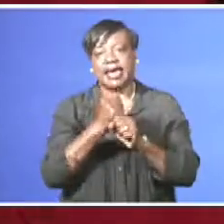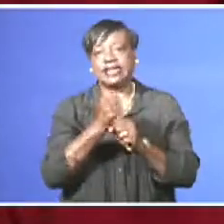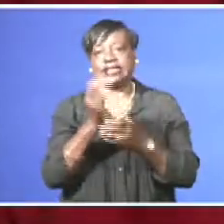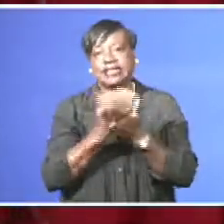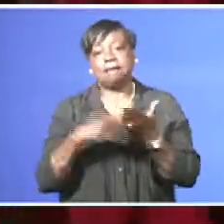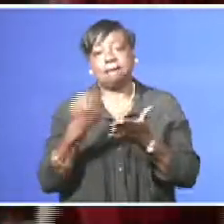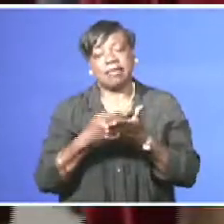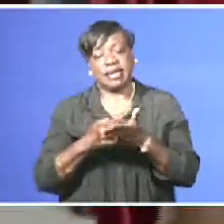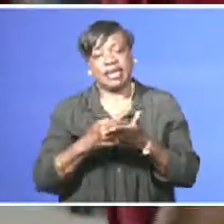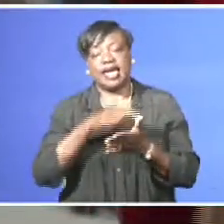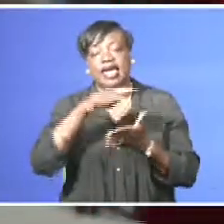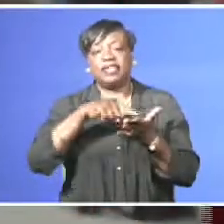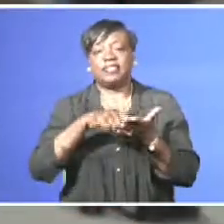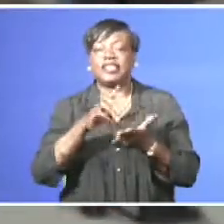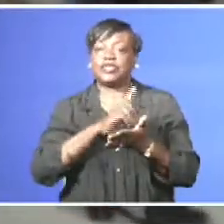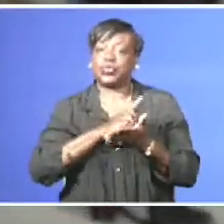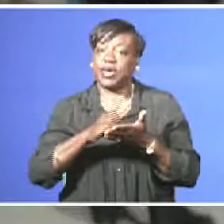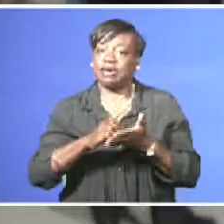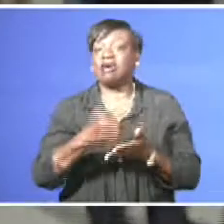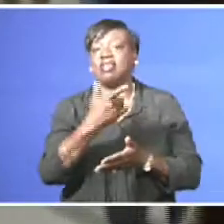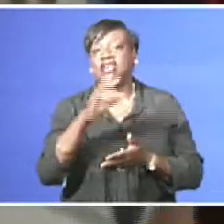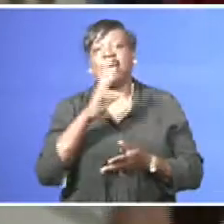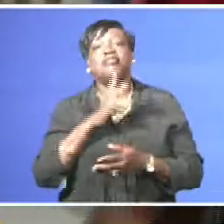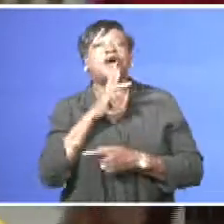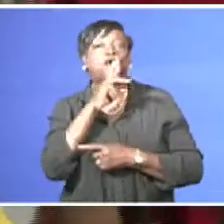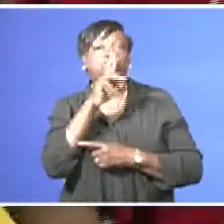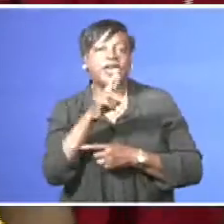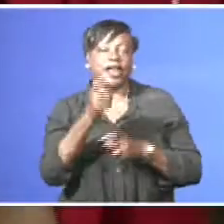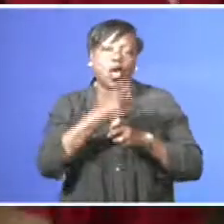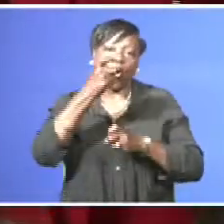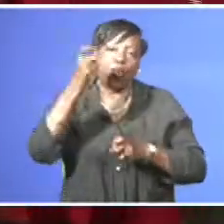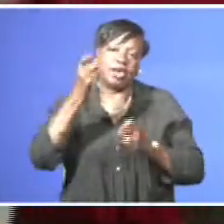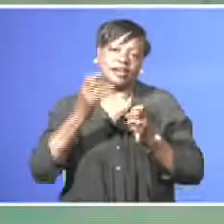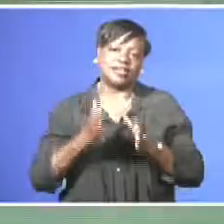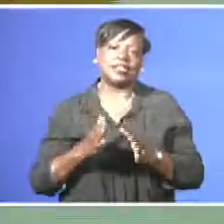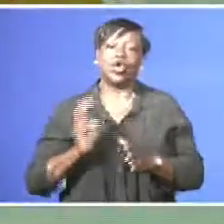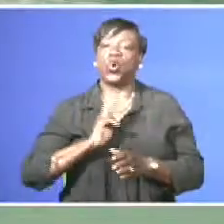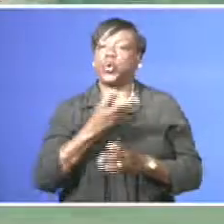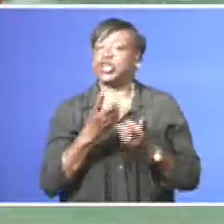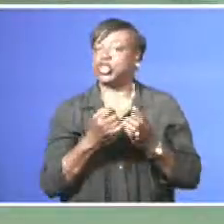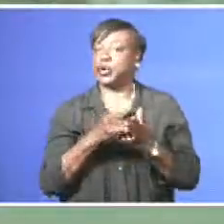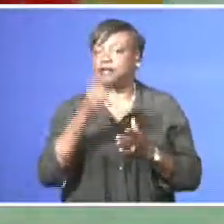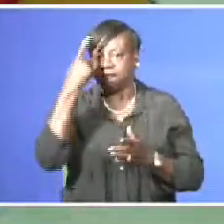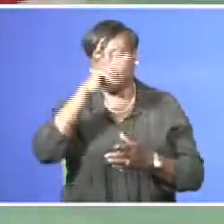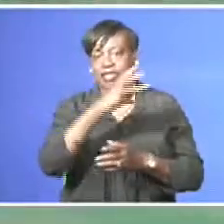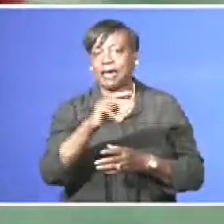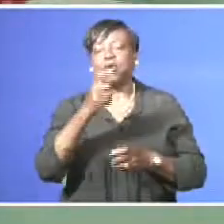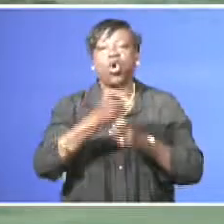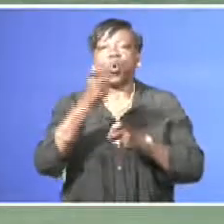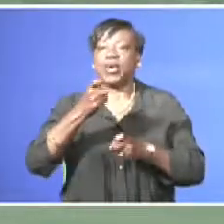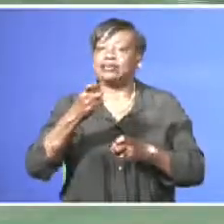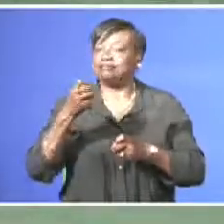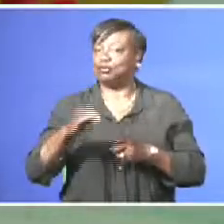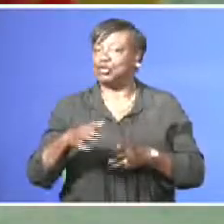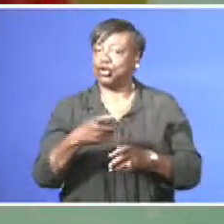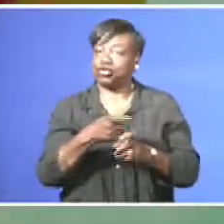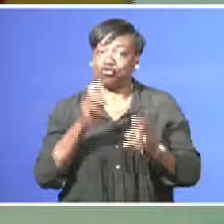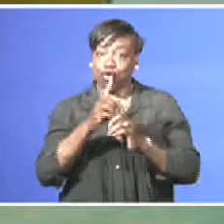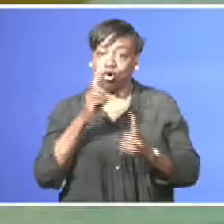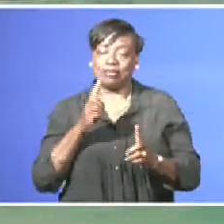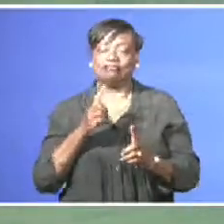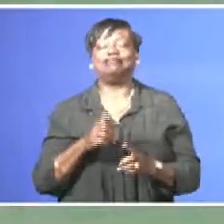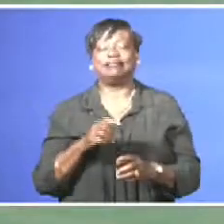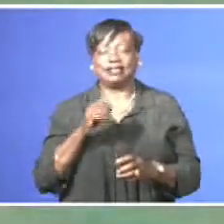week, I think they're the real winners, you know, so we really do it for them. Win, lose, or draw, we know they win. So talk about the competition,